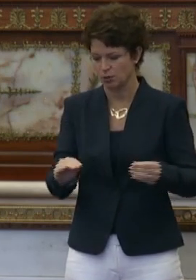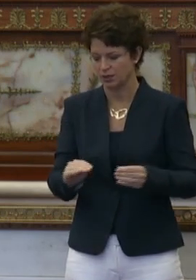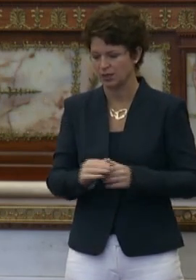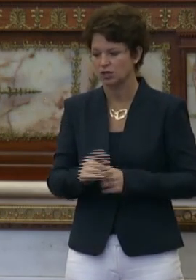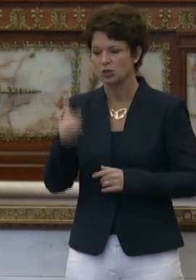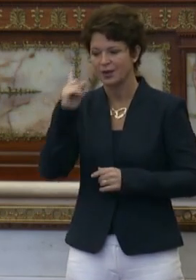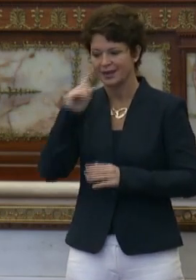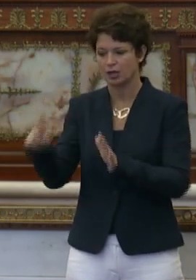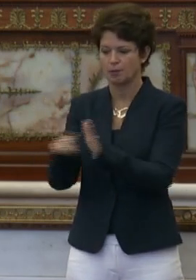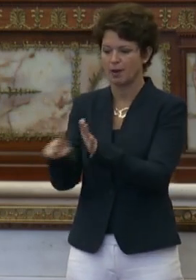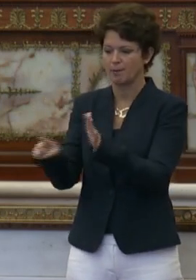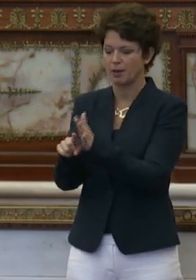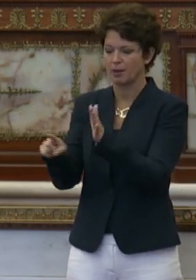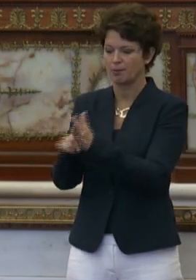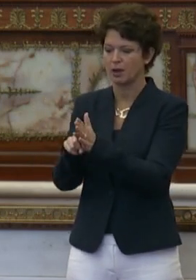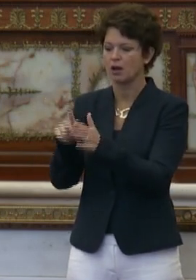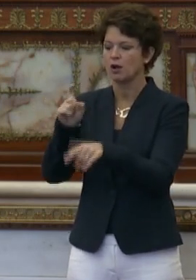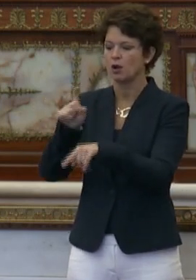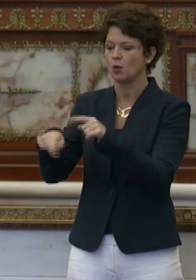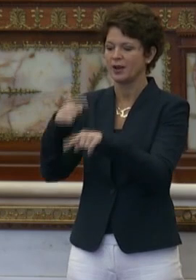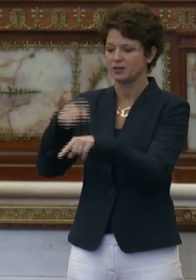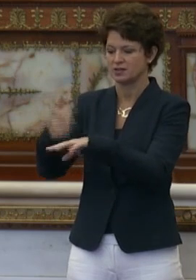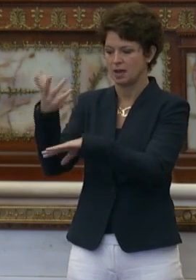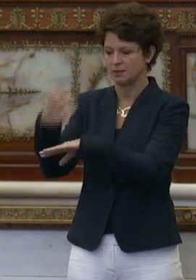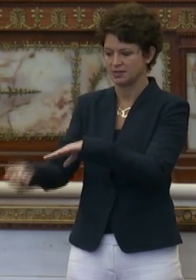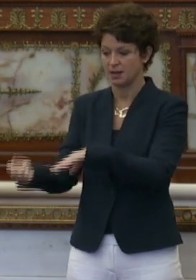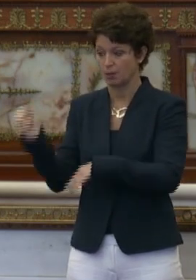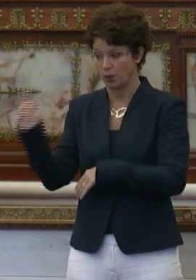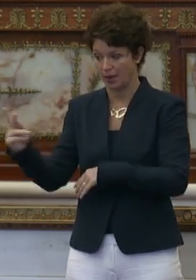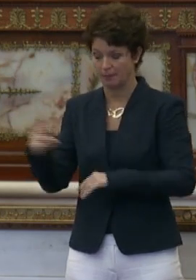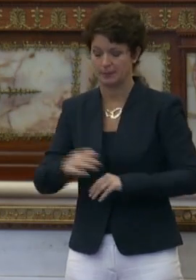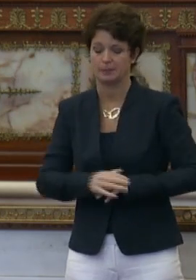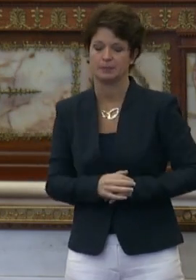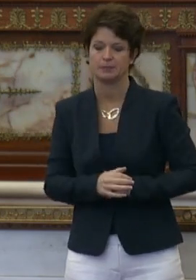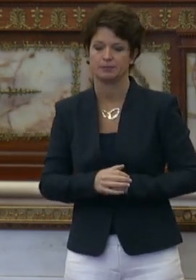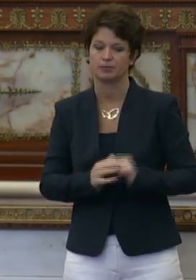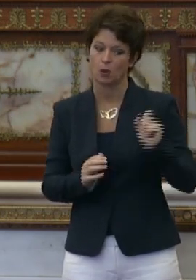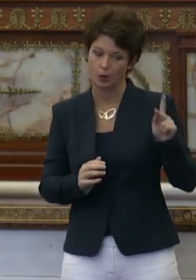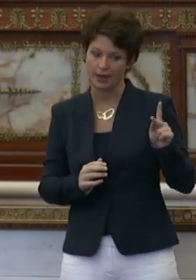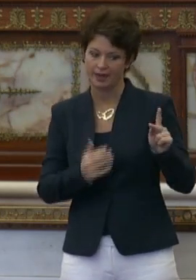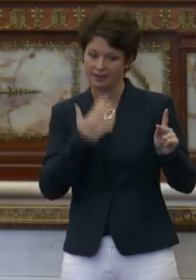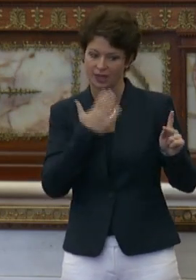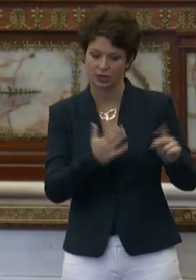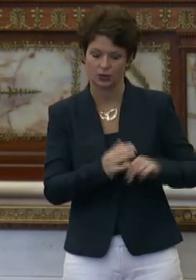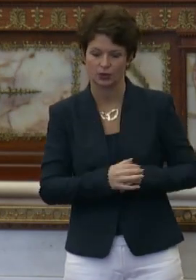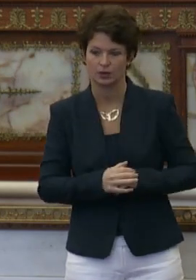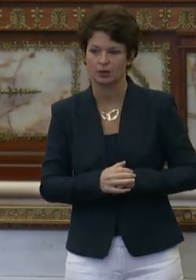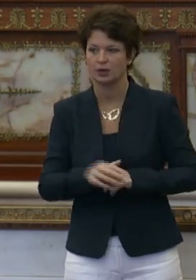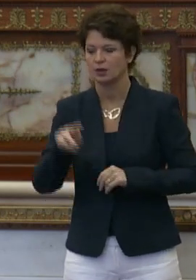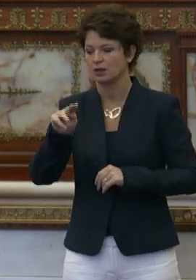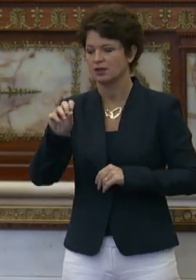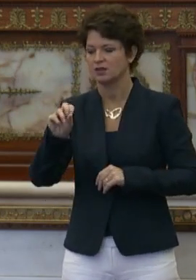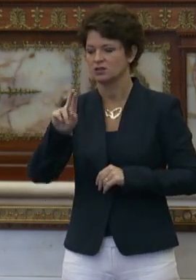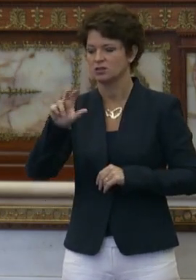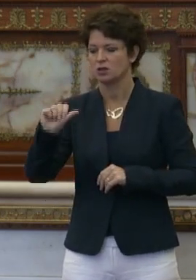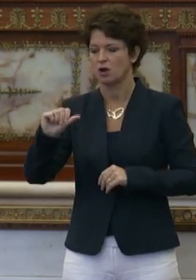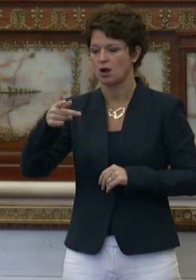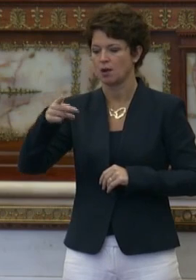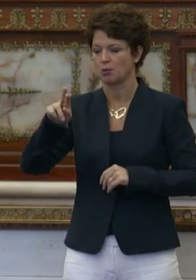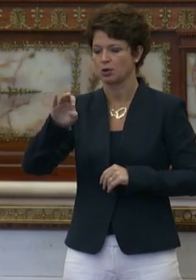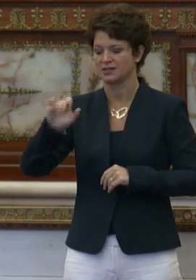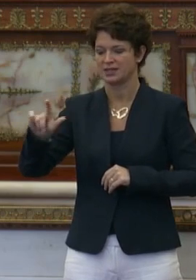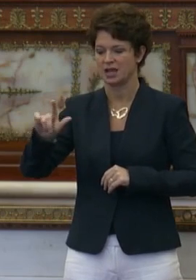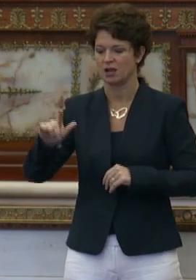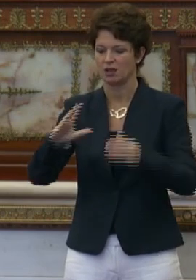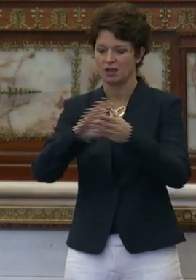hear bell go off the signal when it's your time is up, okay? All right, thank you. Thanks. This is Nora Purcell. I will